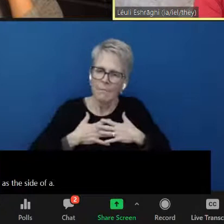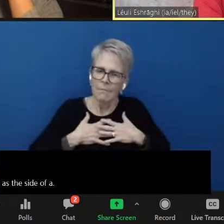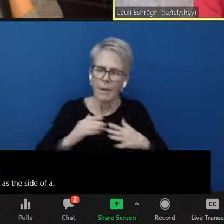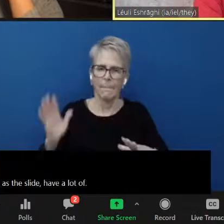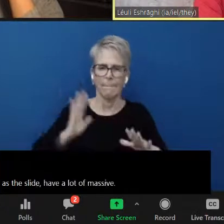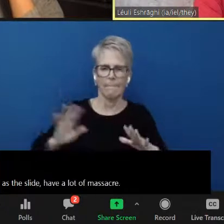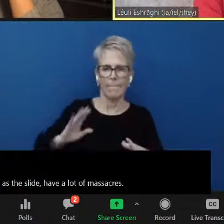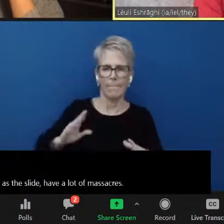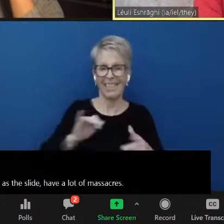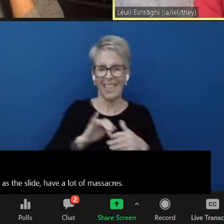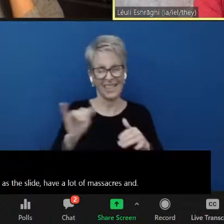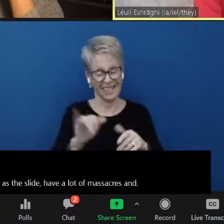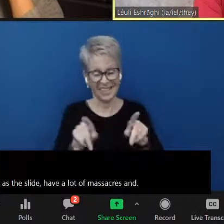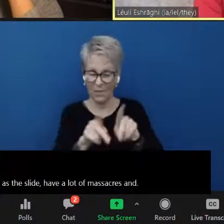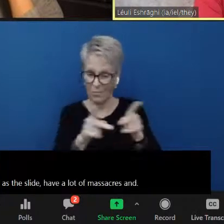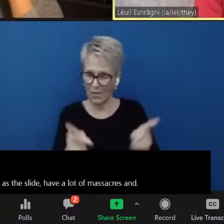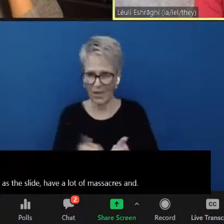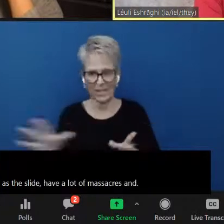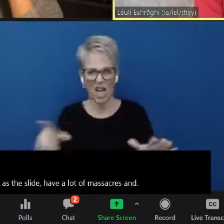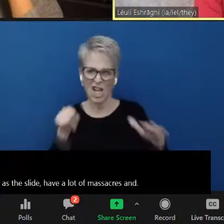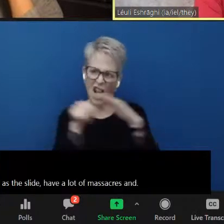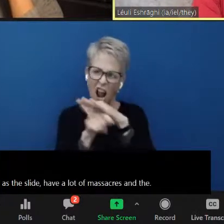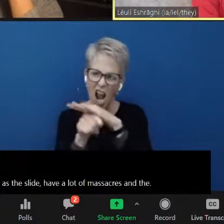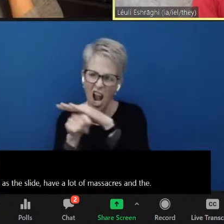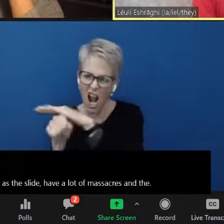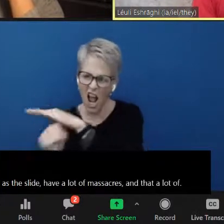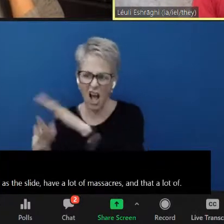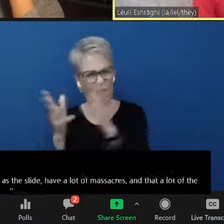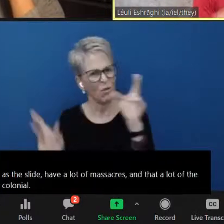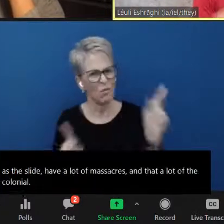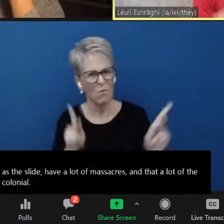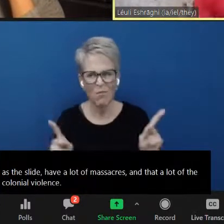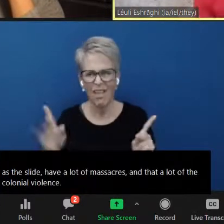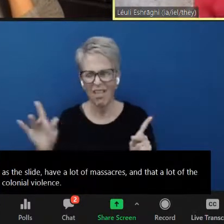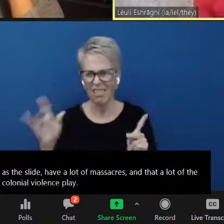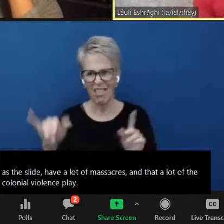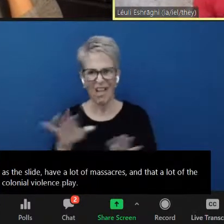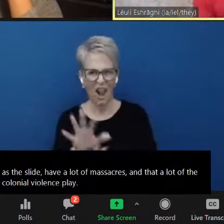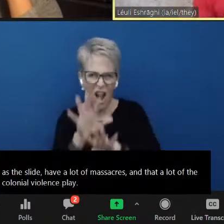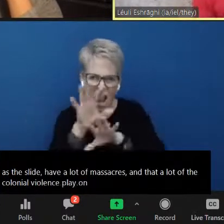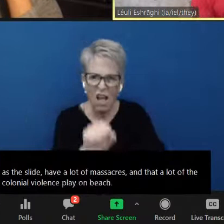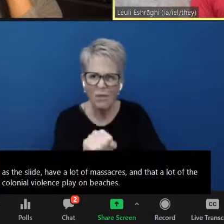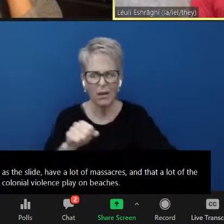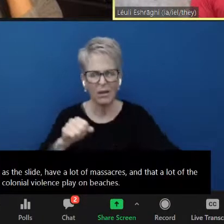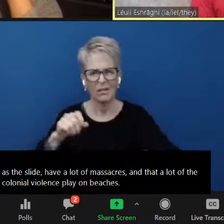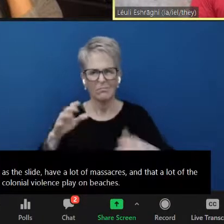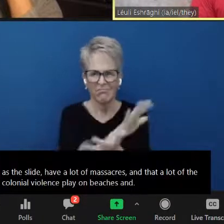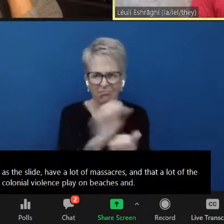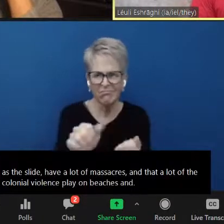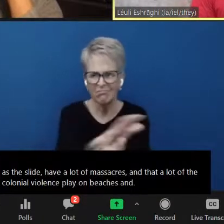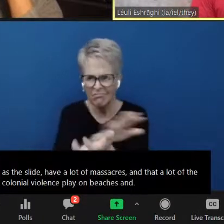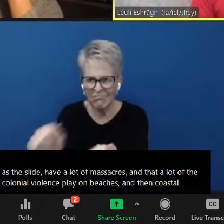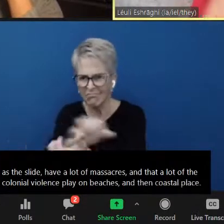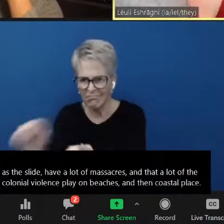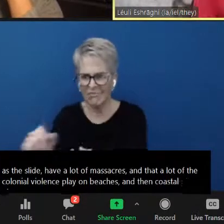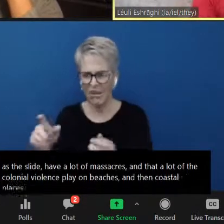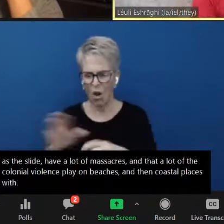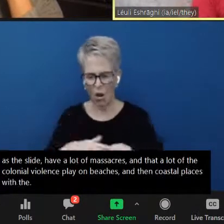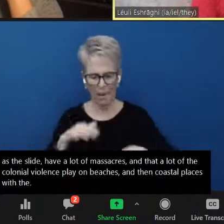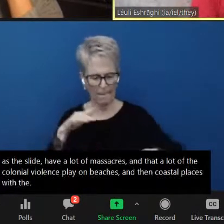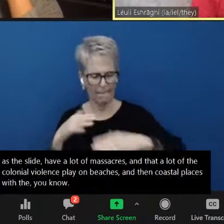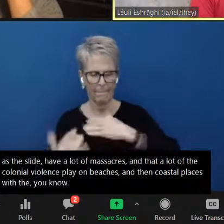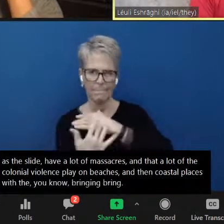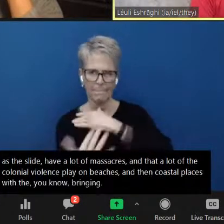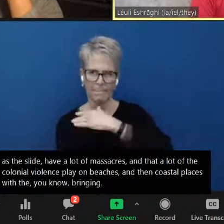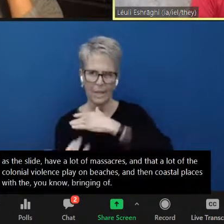of a lot of massacres and a lot of the colonial violence playing out on beaches and coastal places with the,